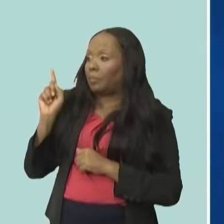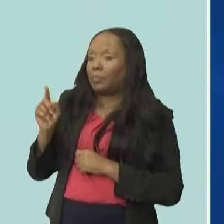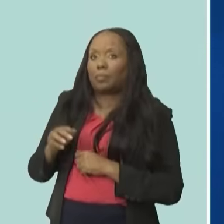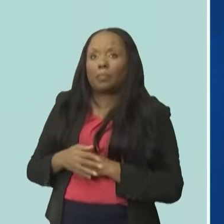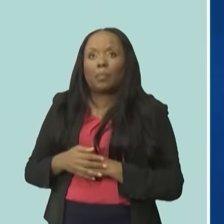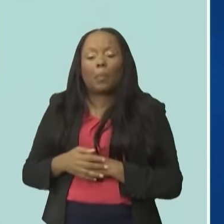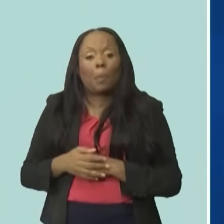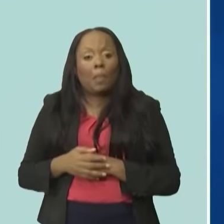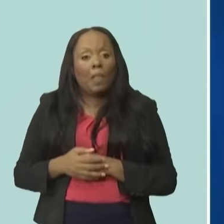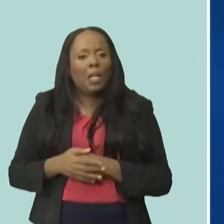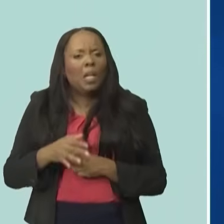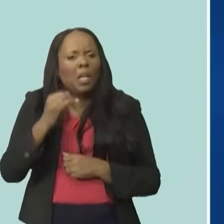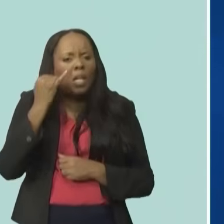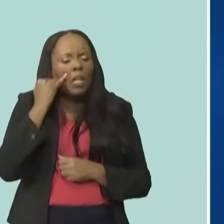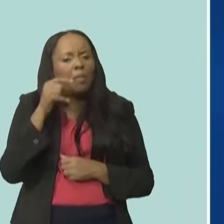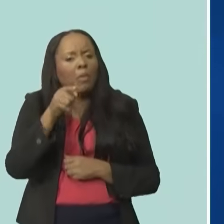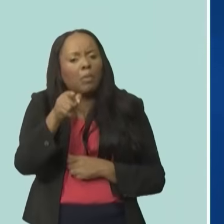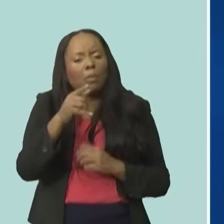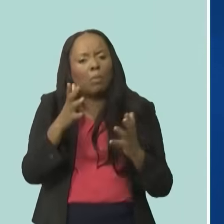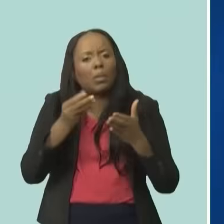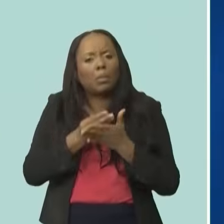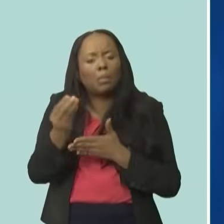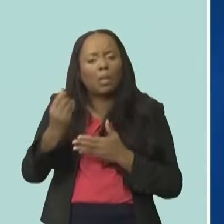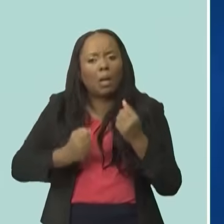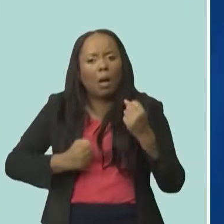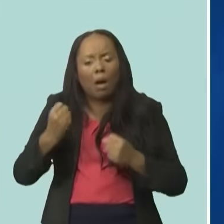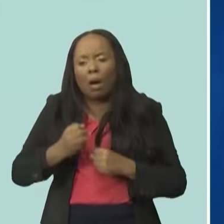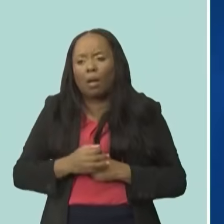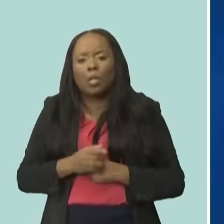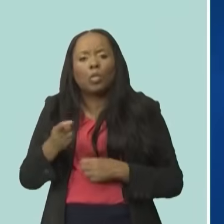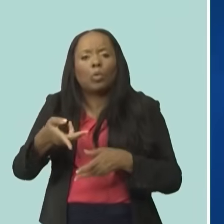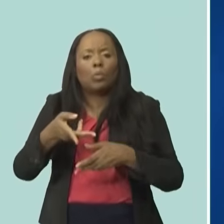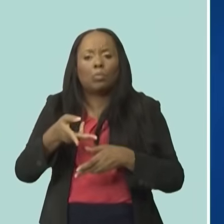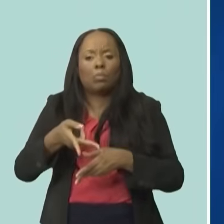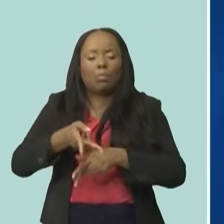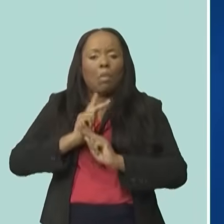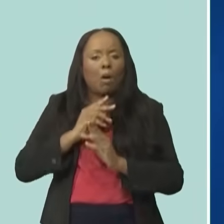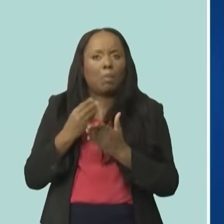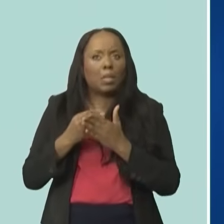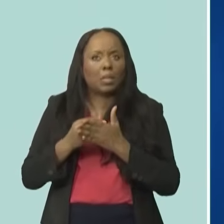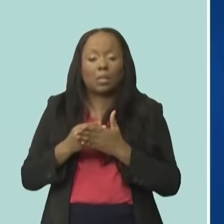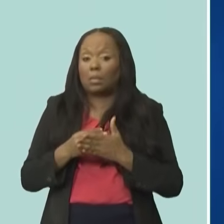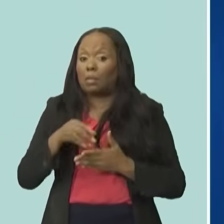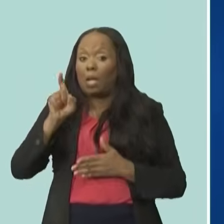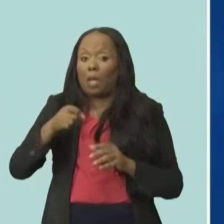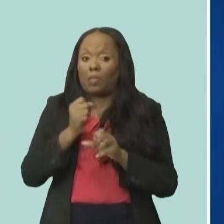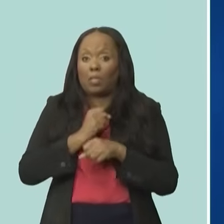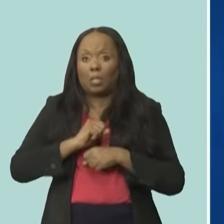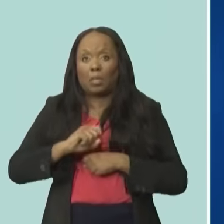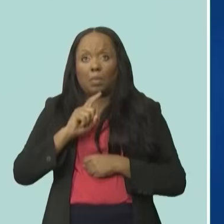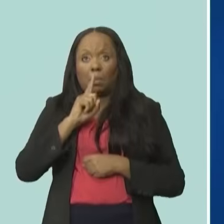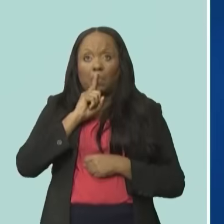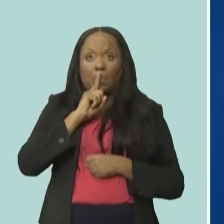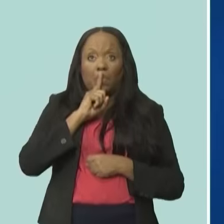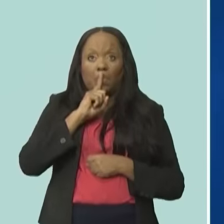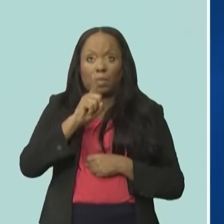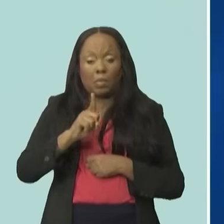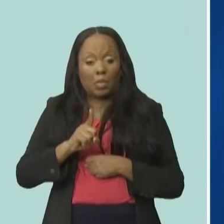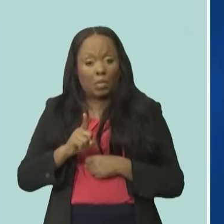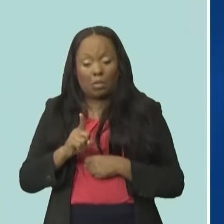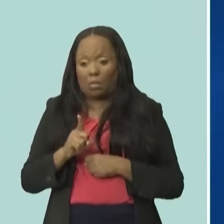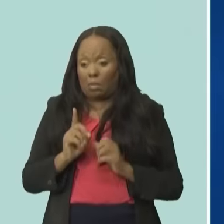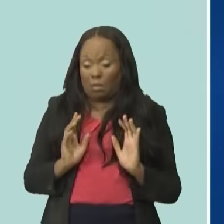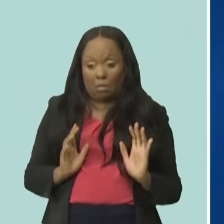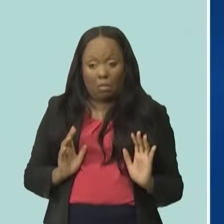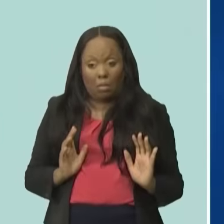loan on the vehicle and the vehicle might be caught up in this issue, you have to move quickly to get to the finance institution and to the